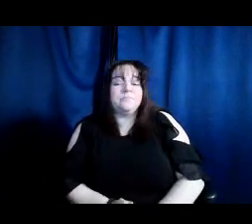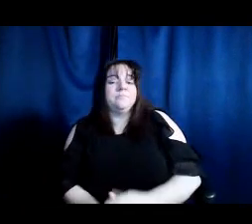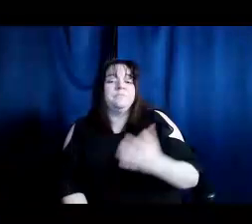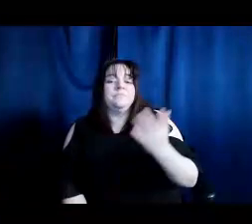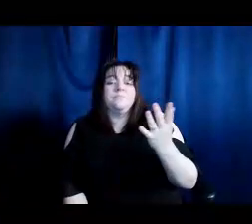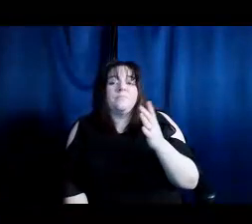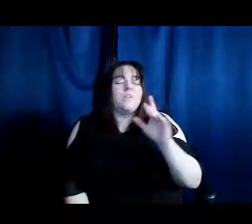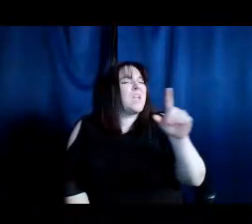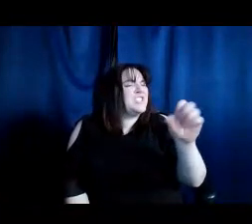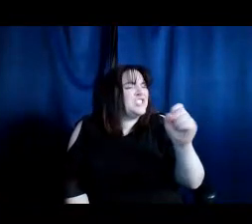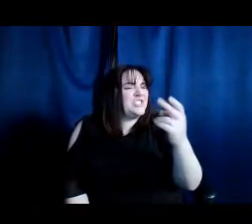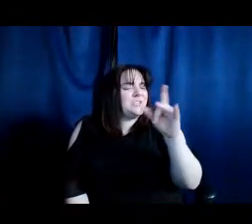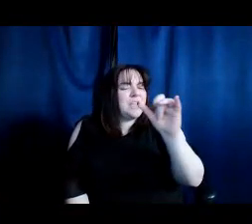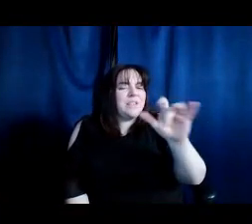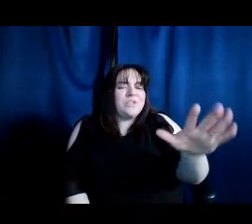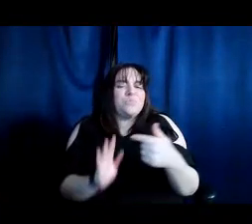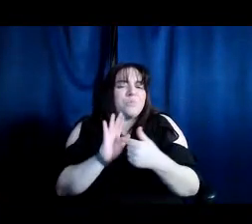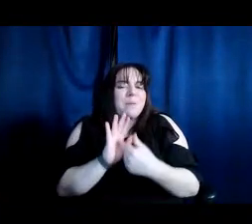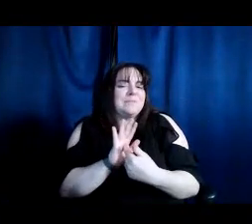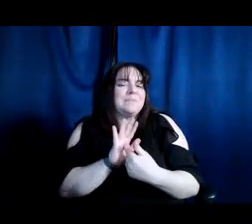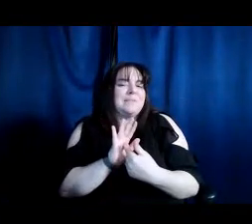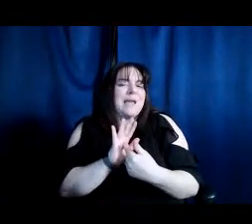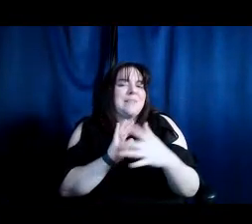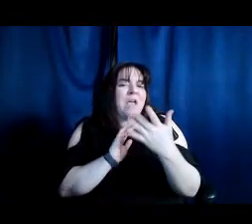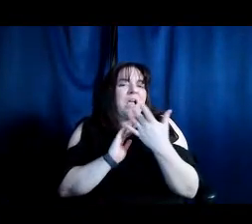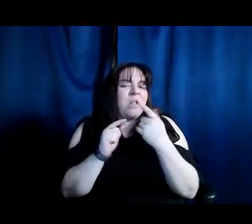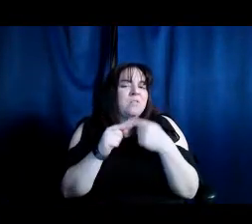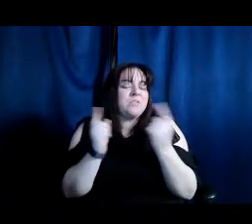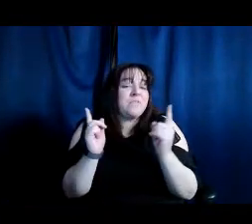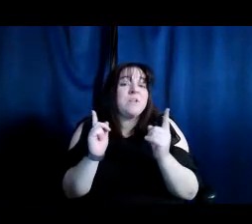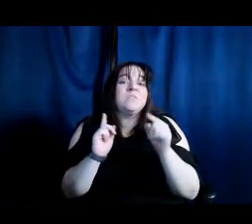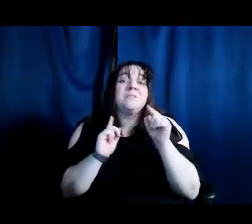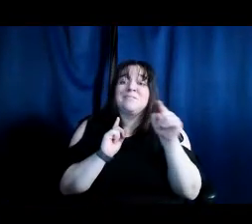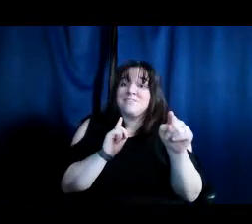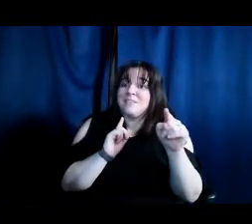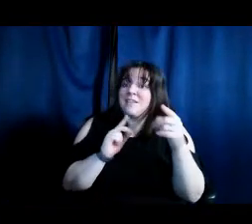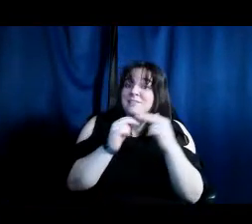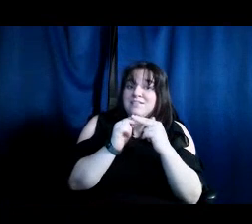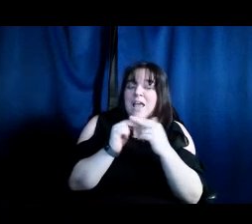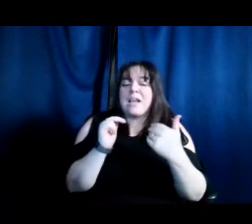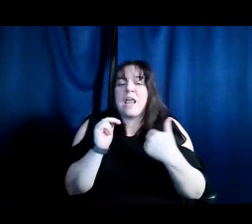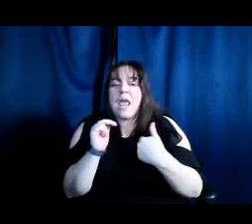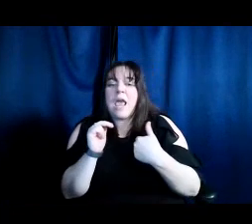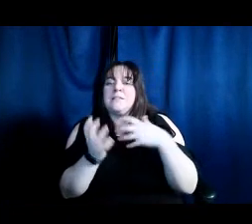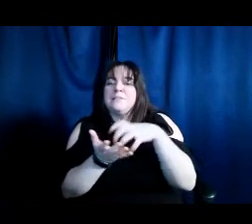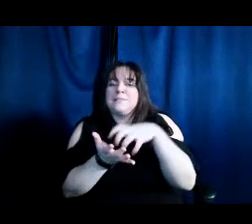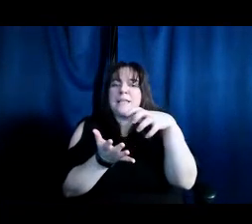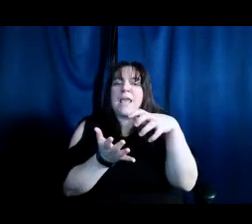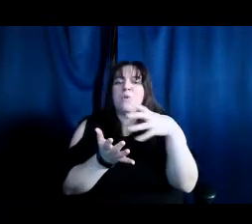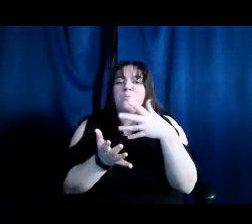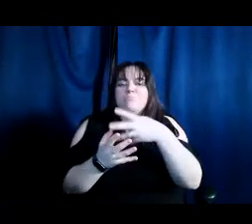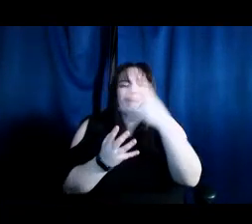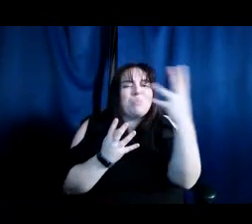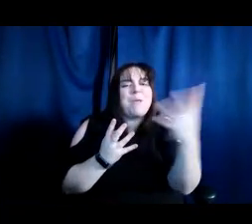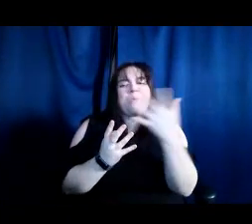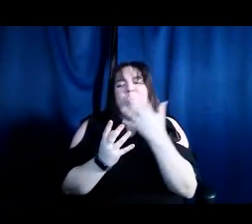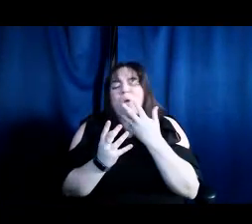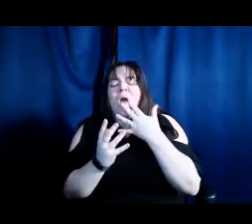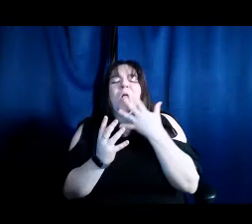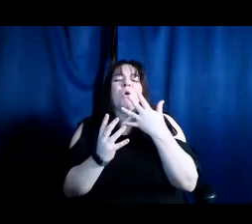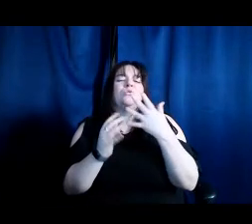contrast, this slide shows a cake with multiple tiers in bright rainbow colors. Now let's discuss how the colors of